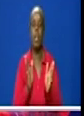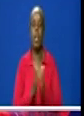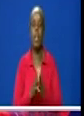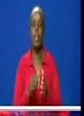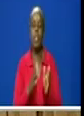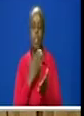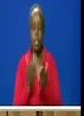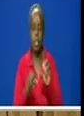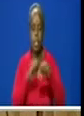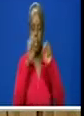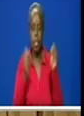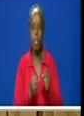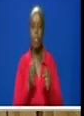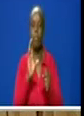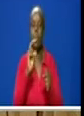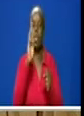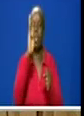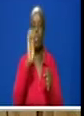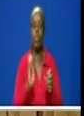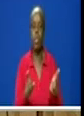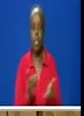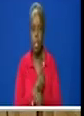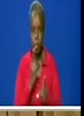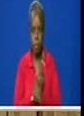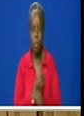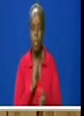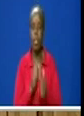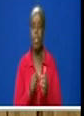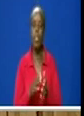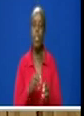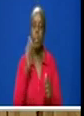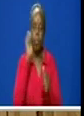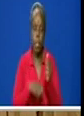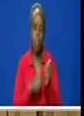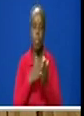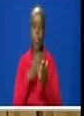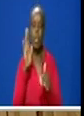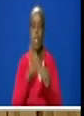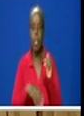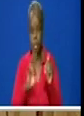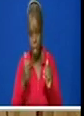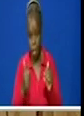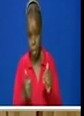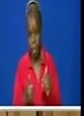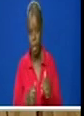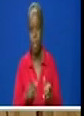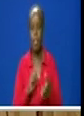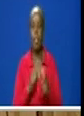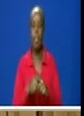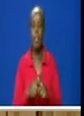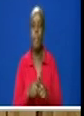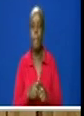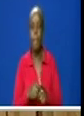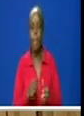cube, they're very different. Yes. Okay. Yeah. Which one is bigger? The box is definitely bigger. Okay. This one is bigger than this. Yeah. And therefore, if